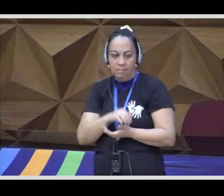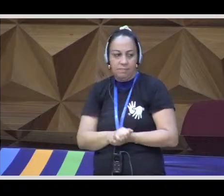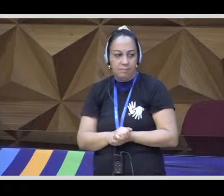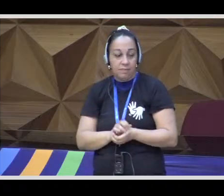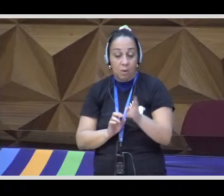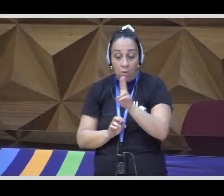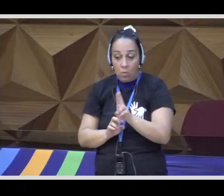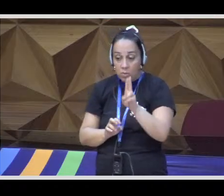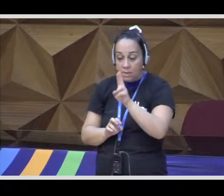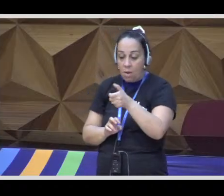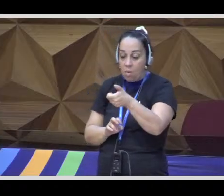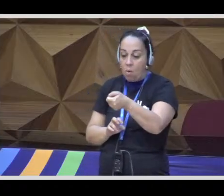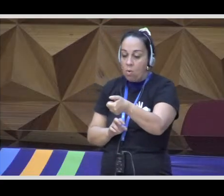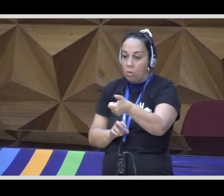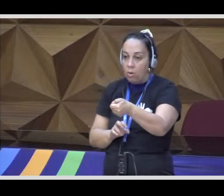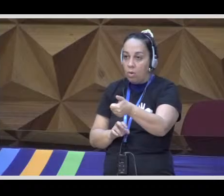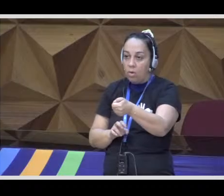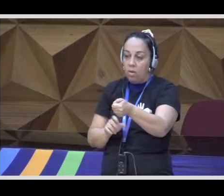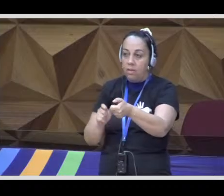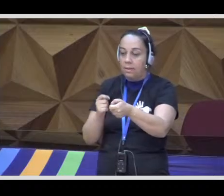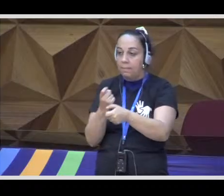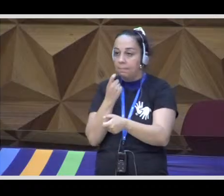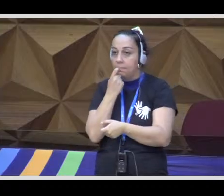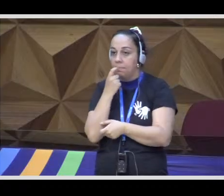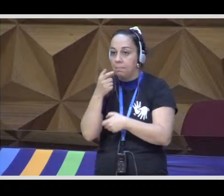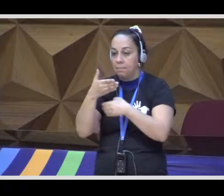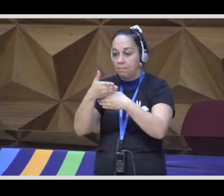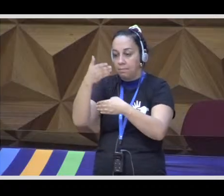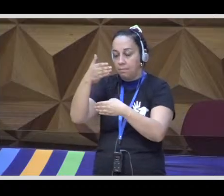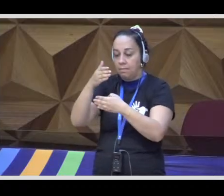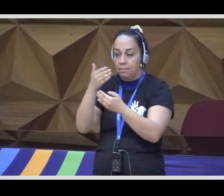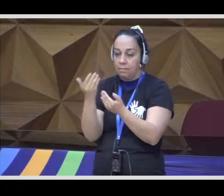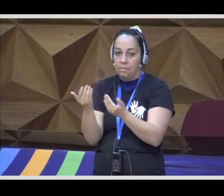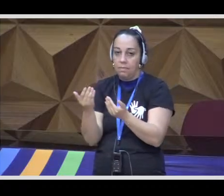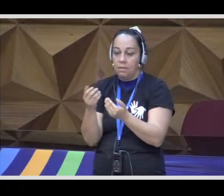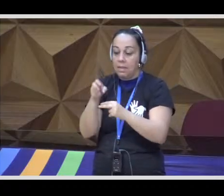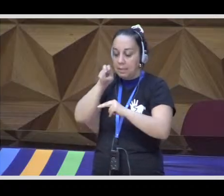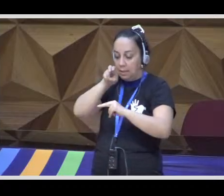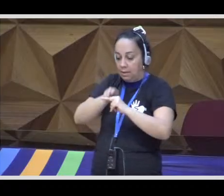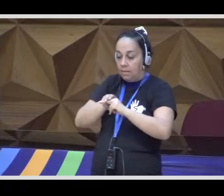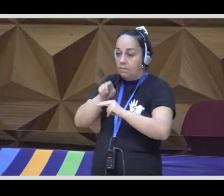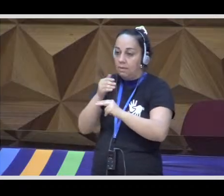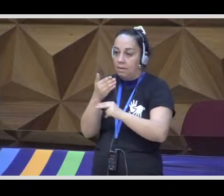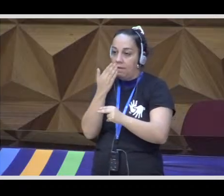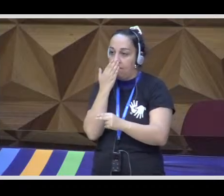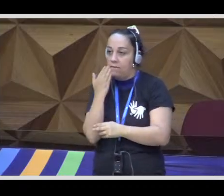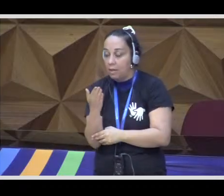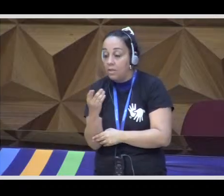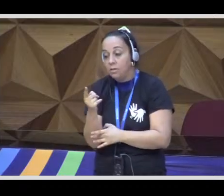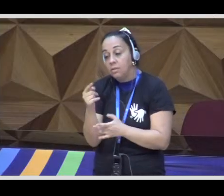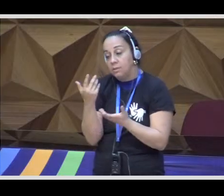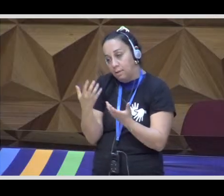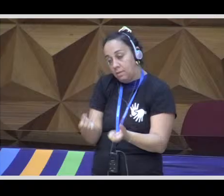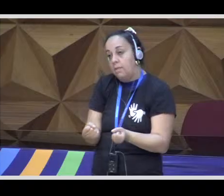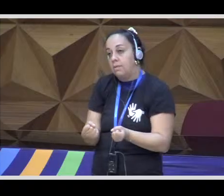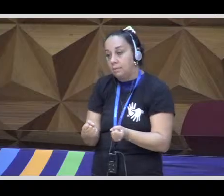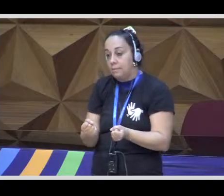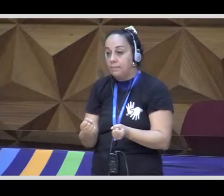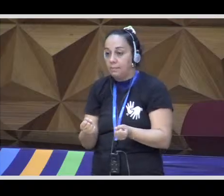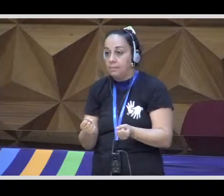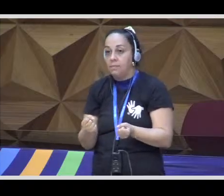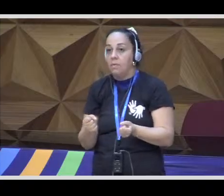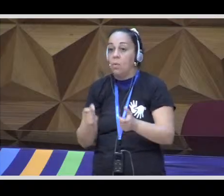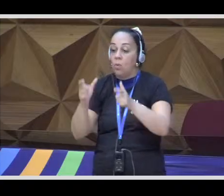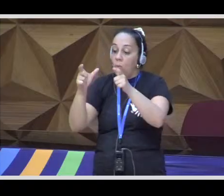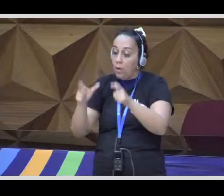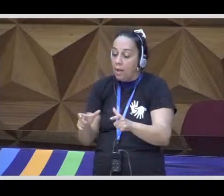way, or seat back if you were in that scenario, those things were very acceptable. So the environment you're in changes the types of